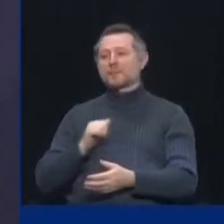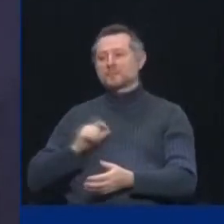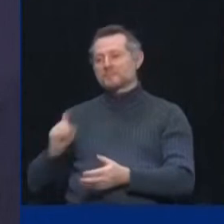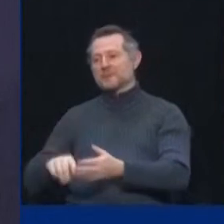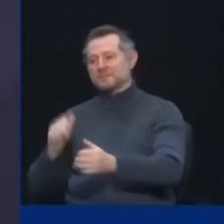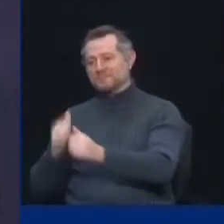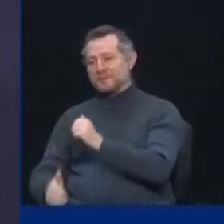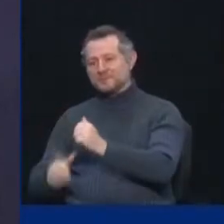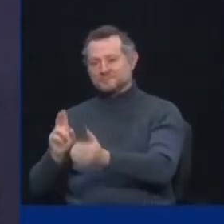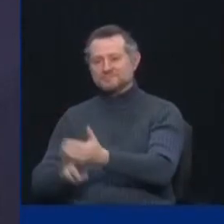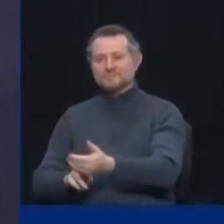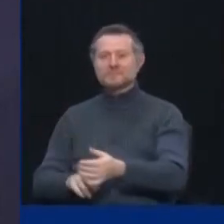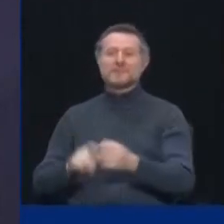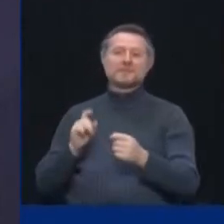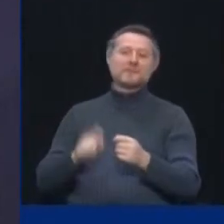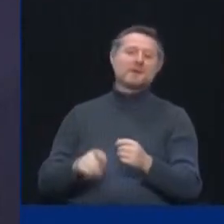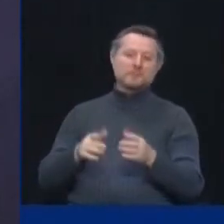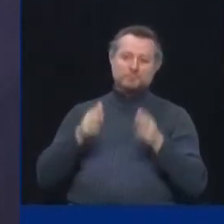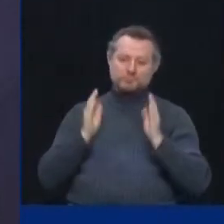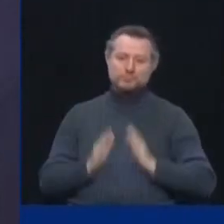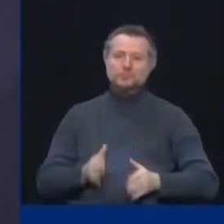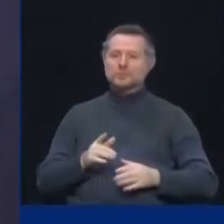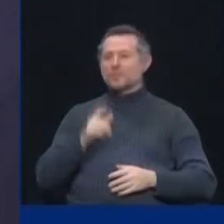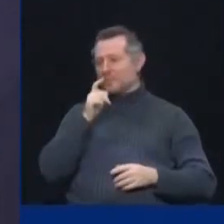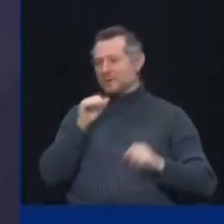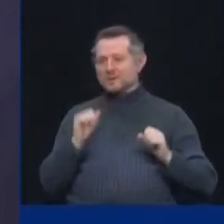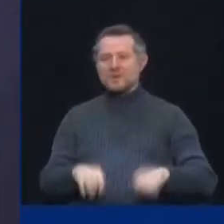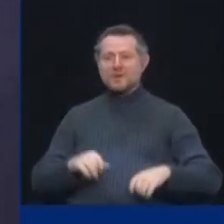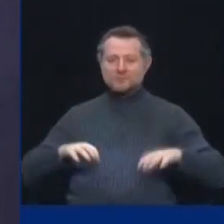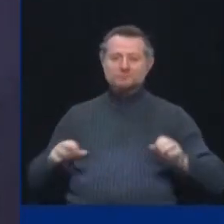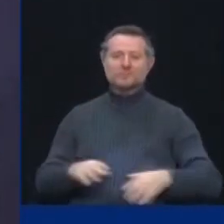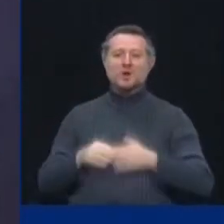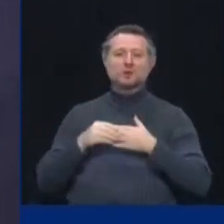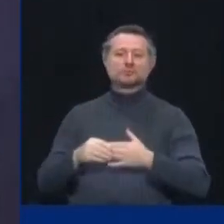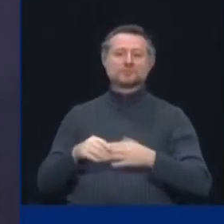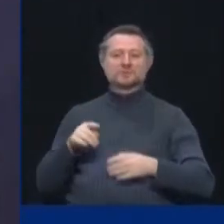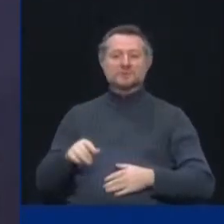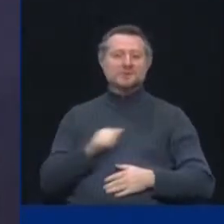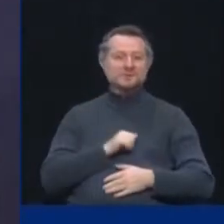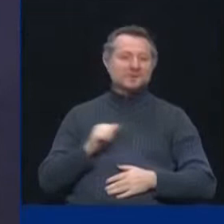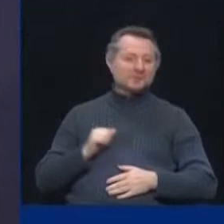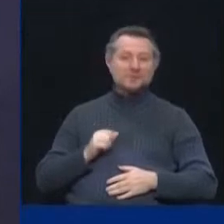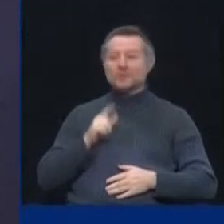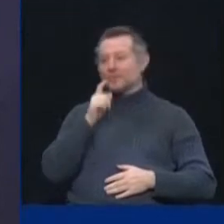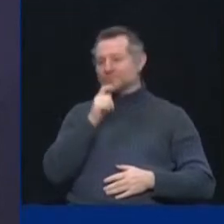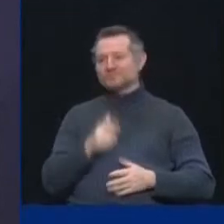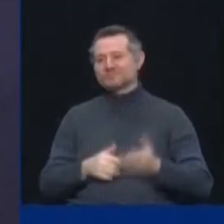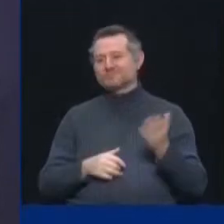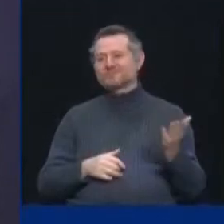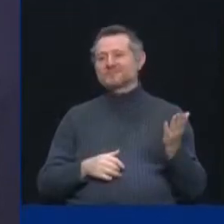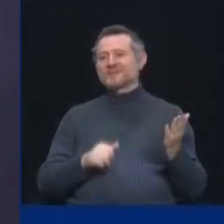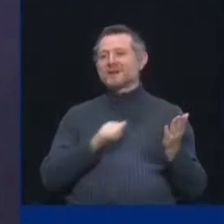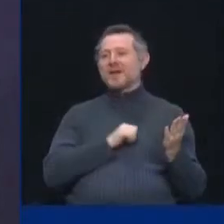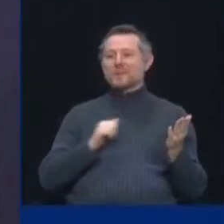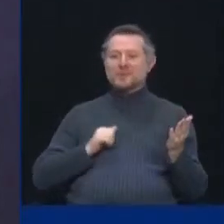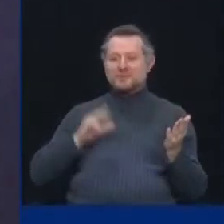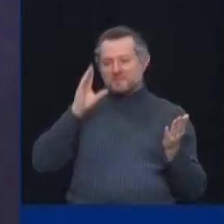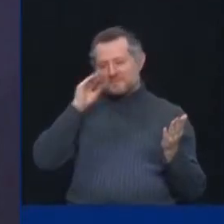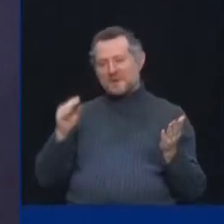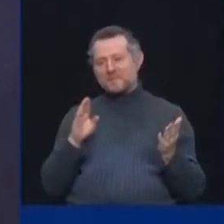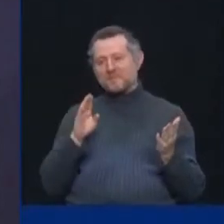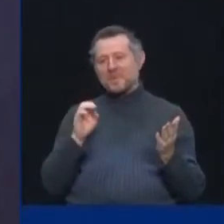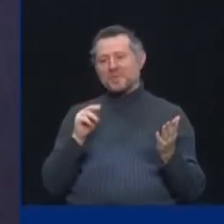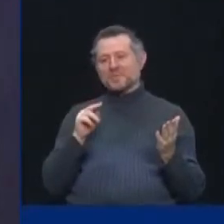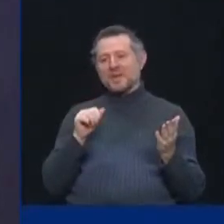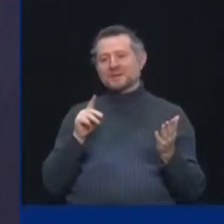you need a champion in the Assembly, and this project had a real champion in Assemblyman Benedetto. Assemblyman, good to be with you.